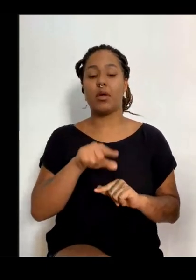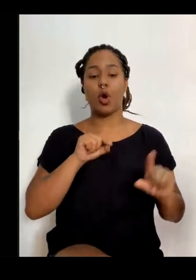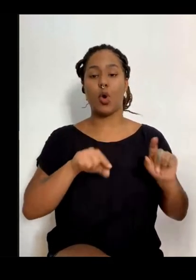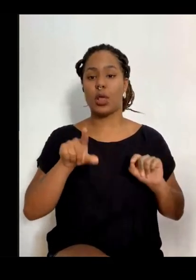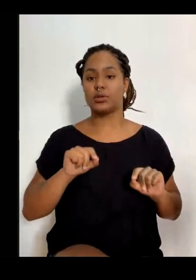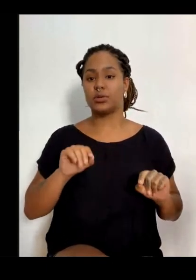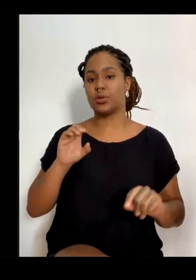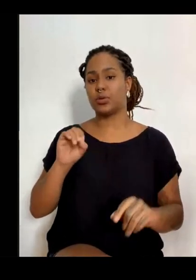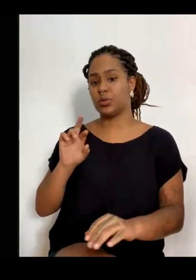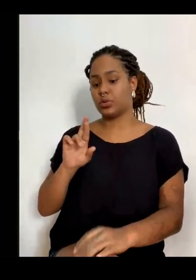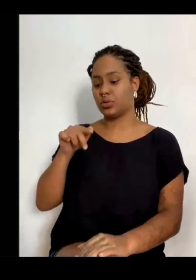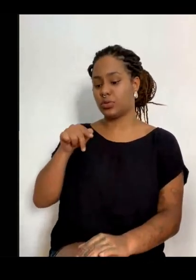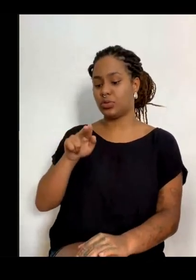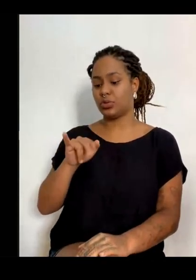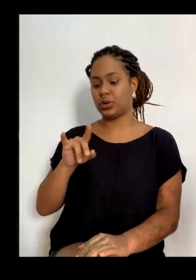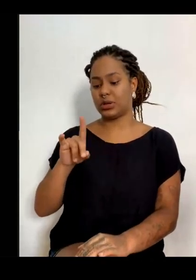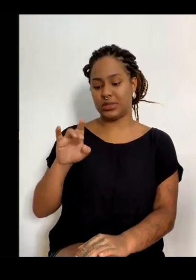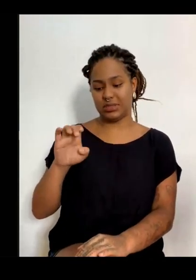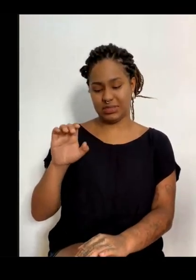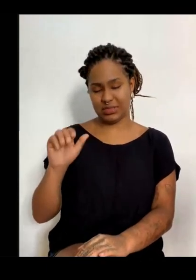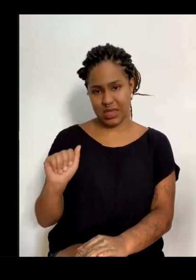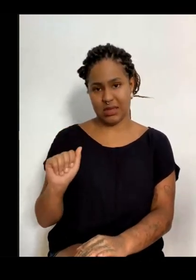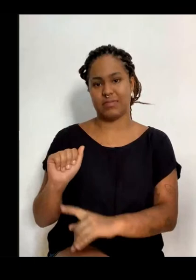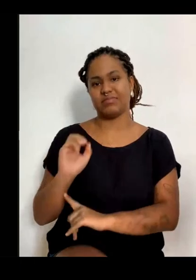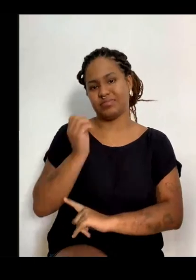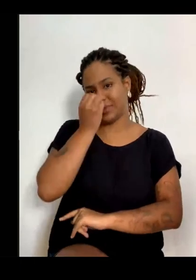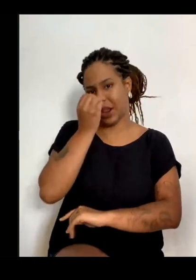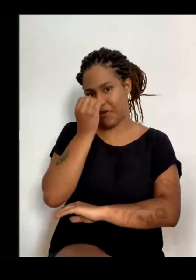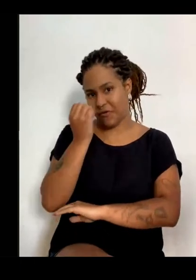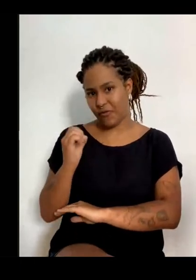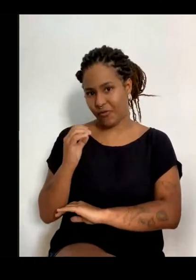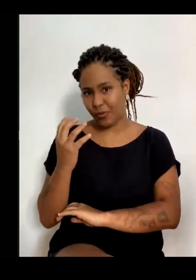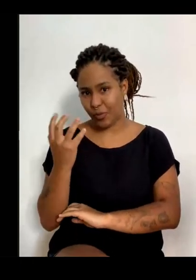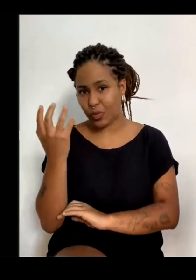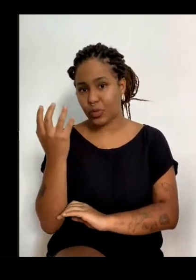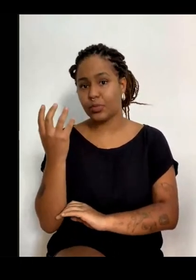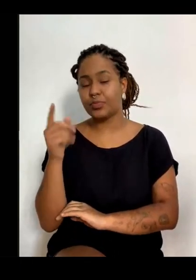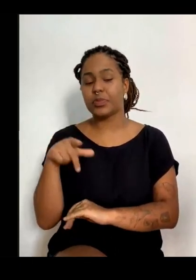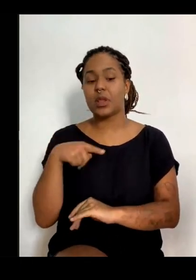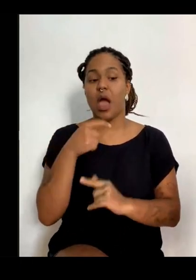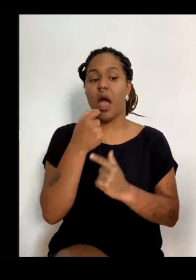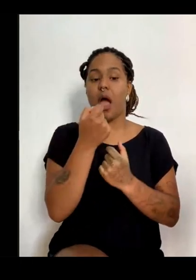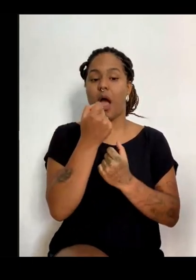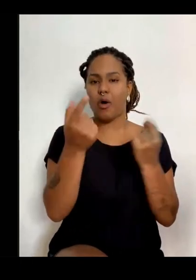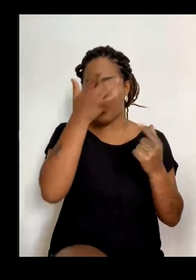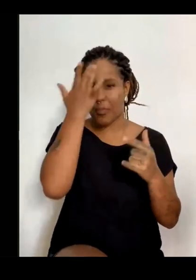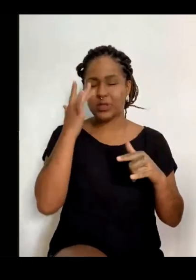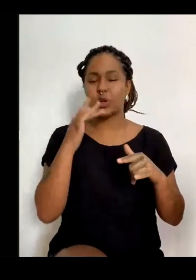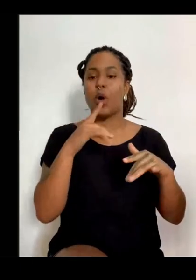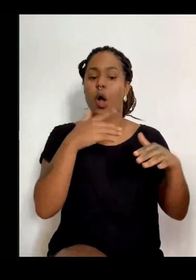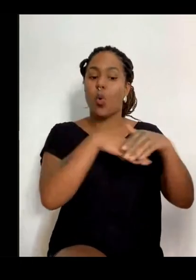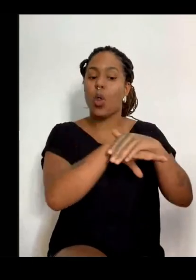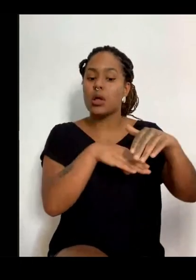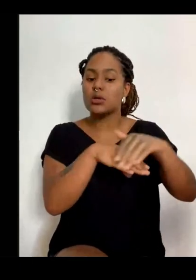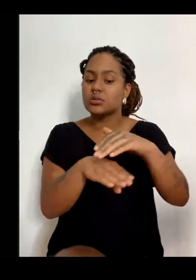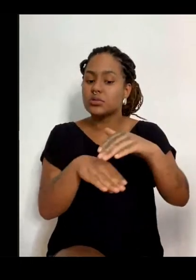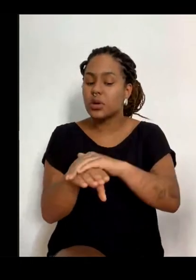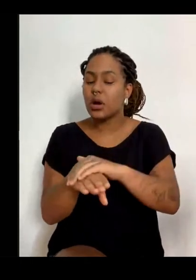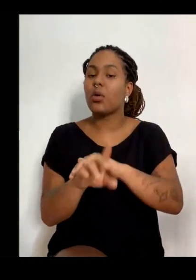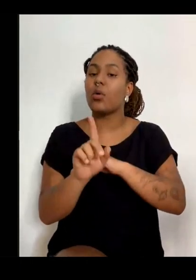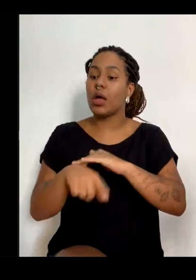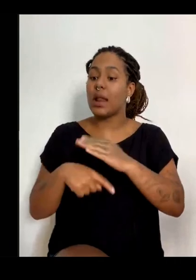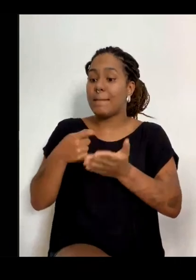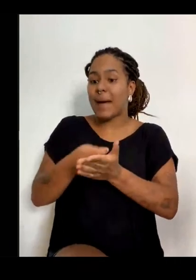to go around and find rare or orcas for them and then to burn the ground and all the